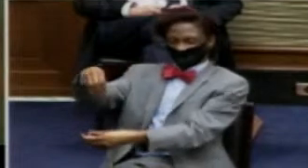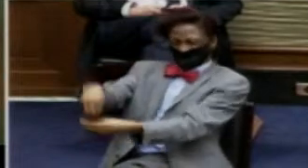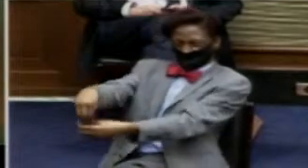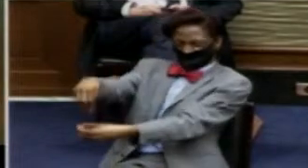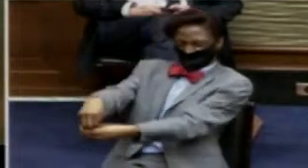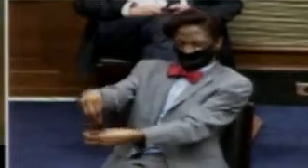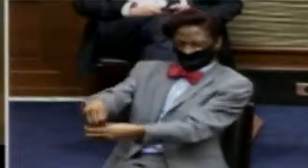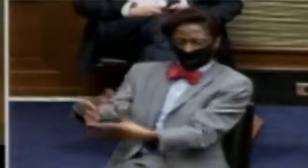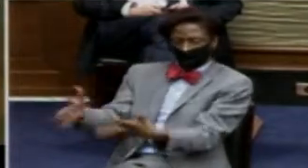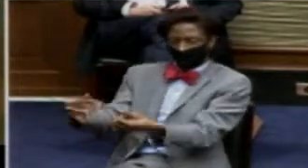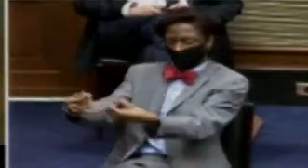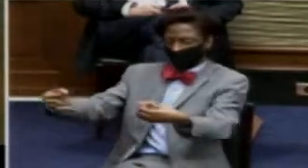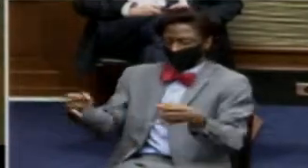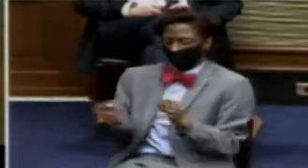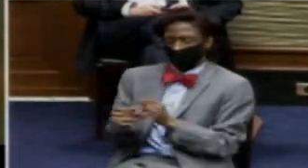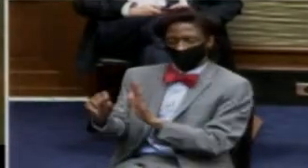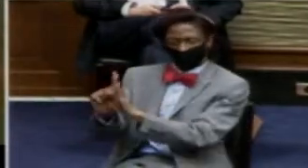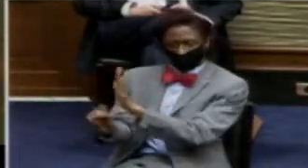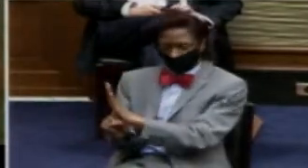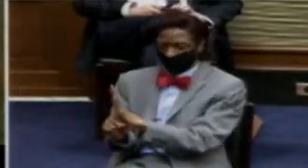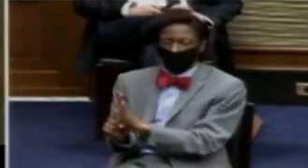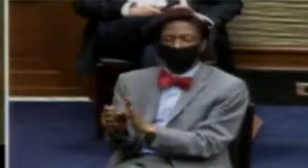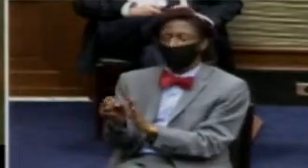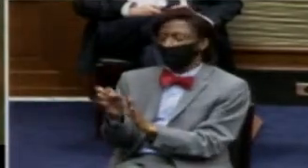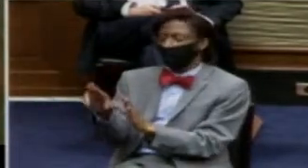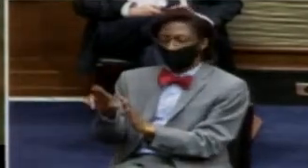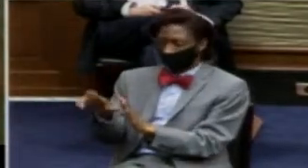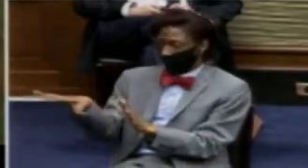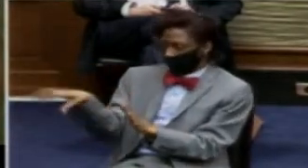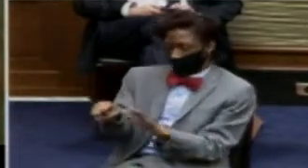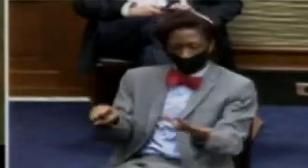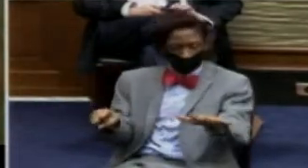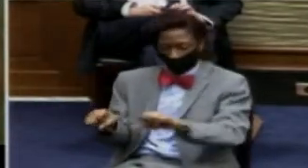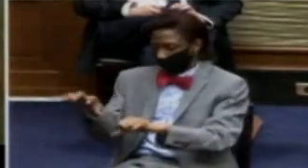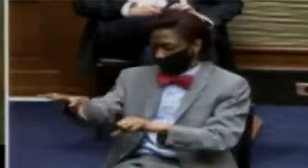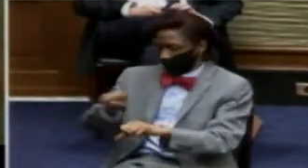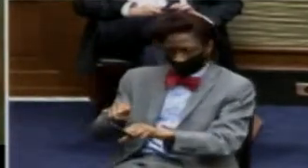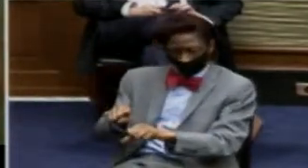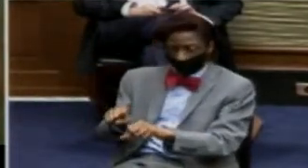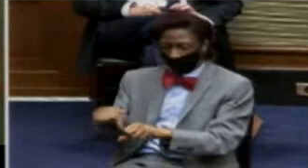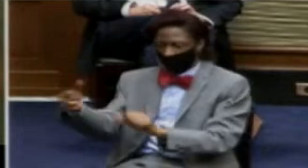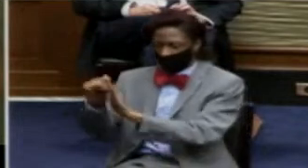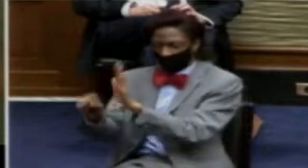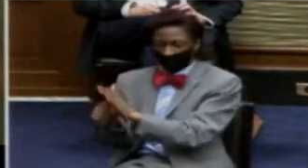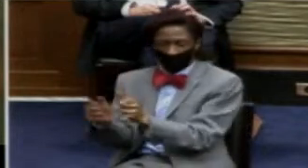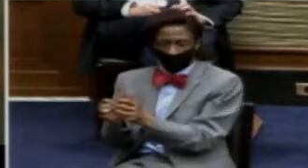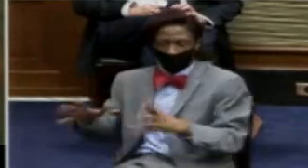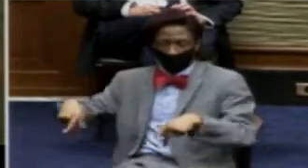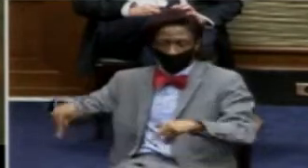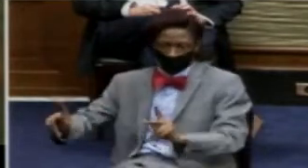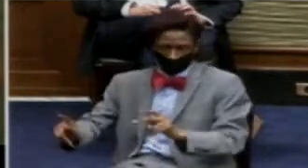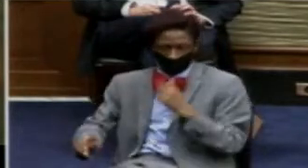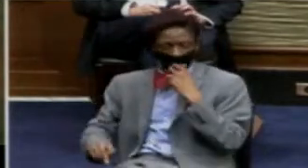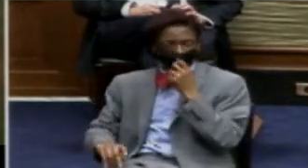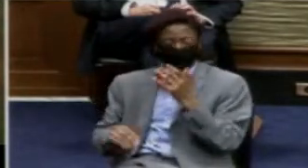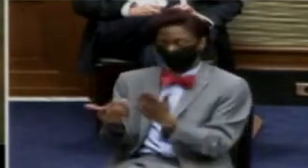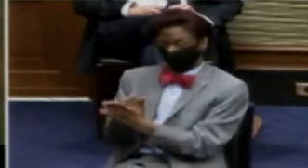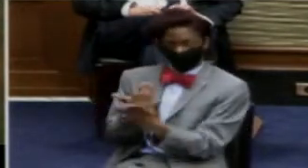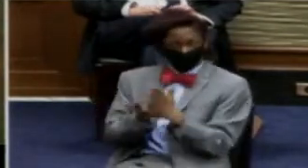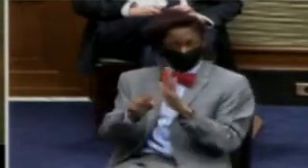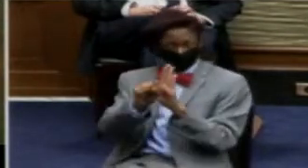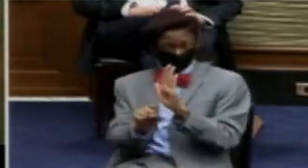state, nor by combining other states or parts of states without those states' consent. The new state,